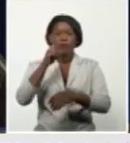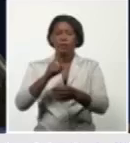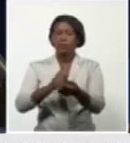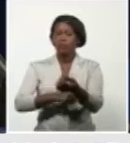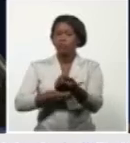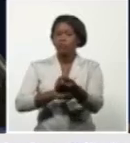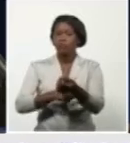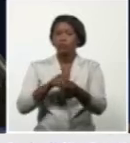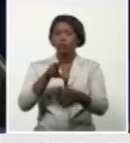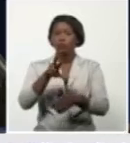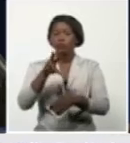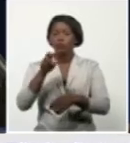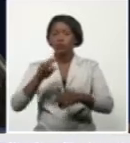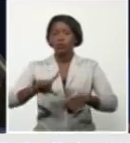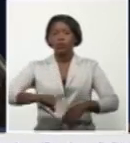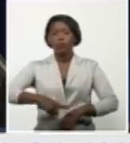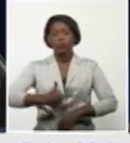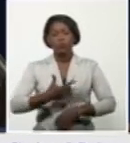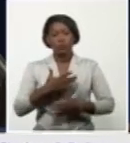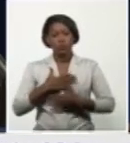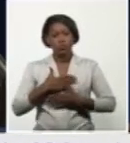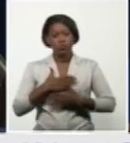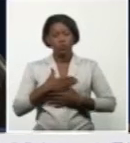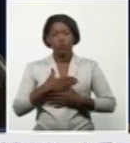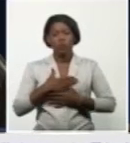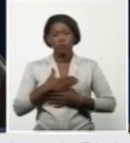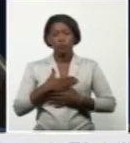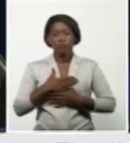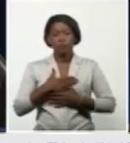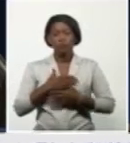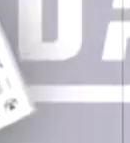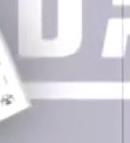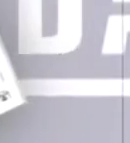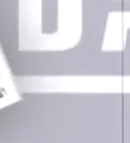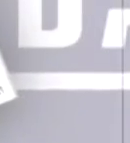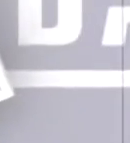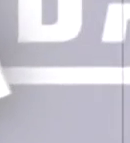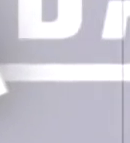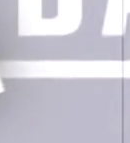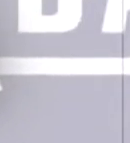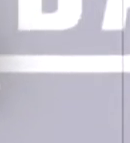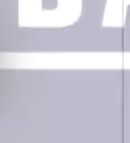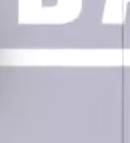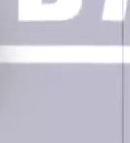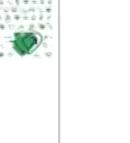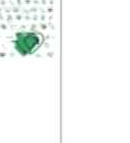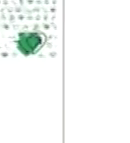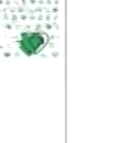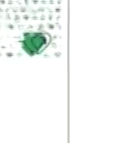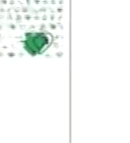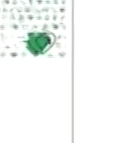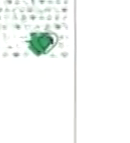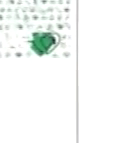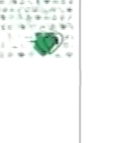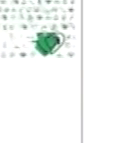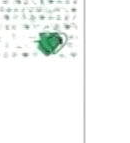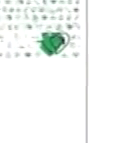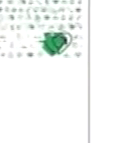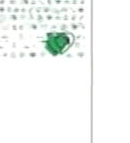is very well versed on all this.